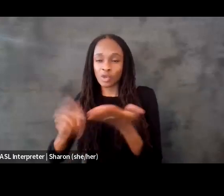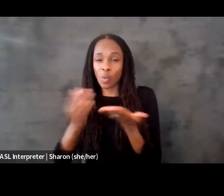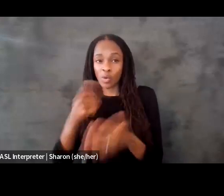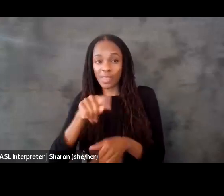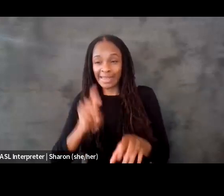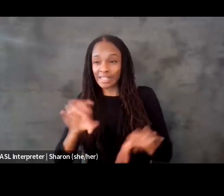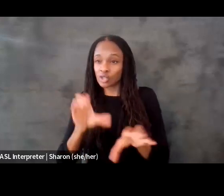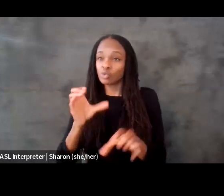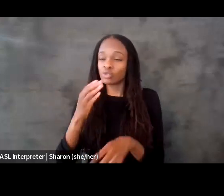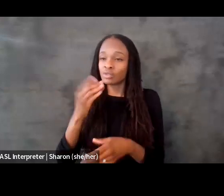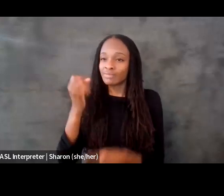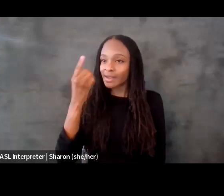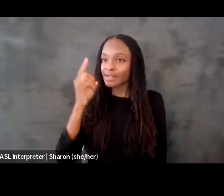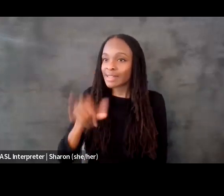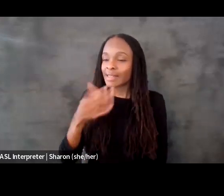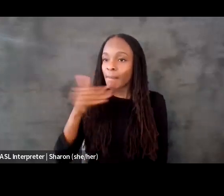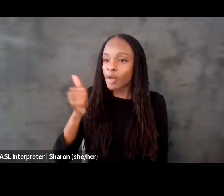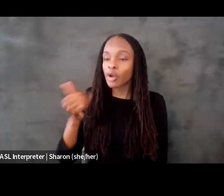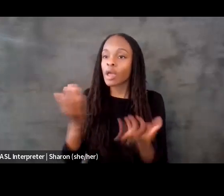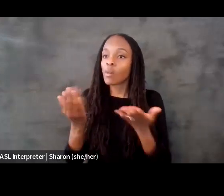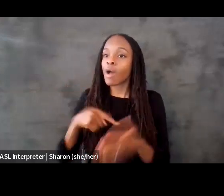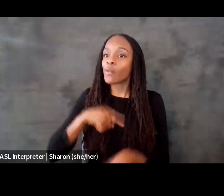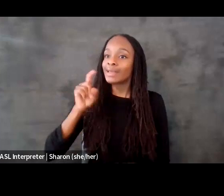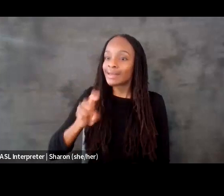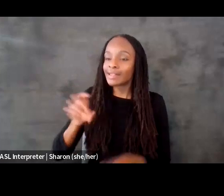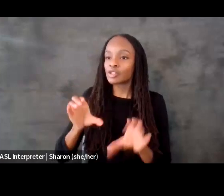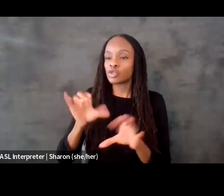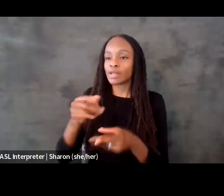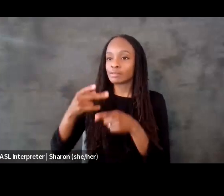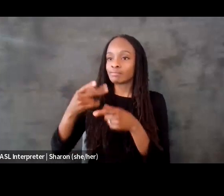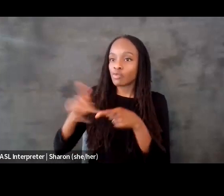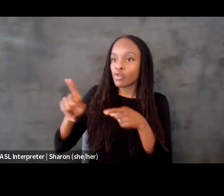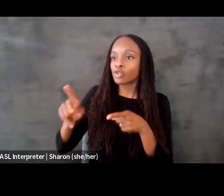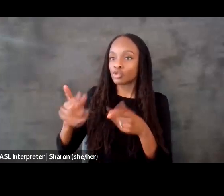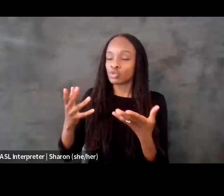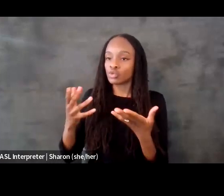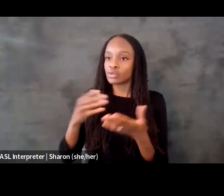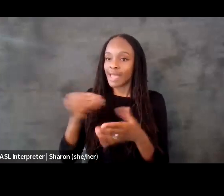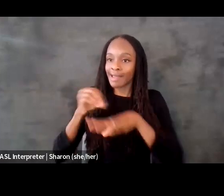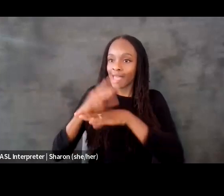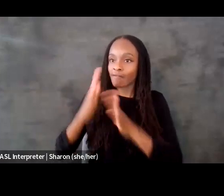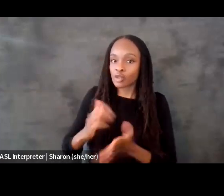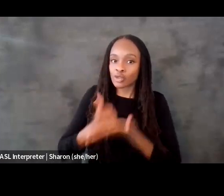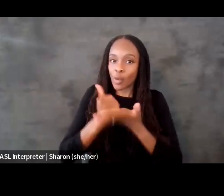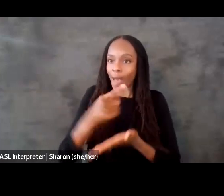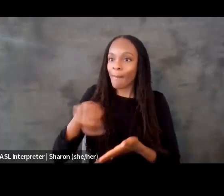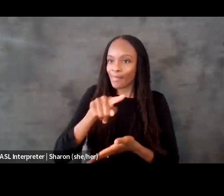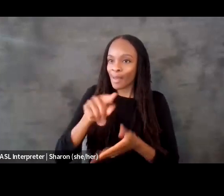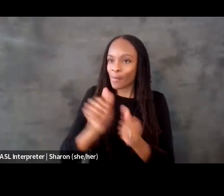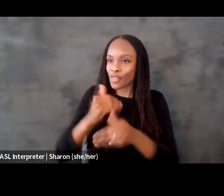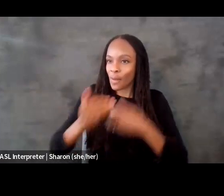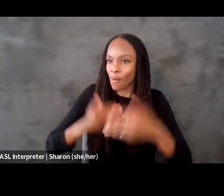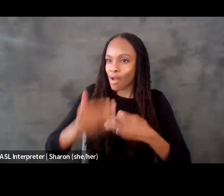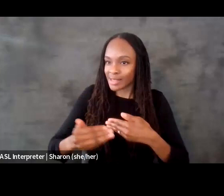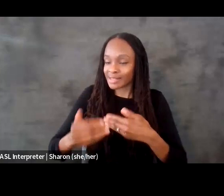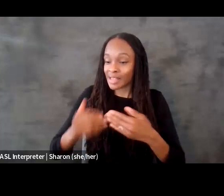it better, and what it is that we need to do as professors and advisors to help them through that process. See, it's a process of